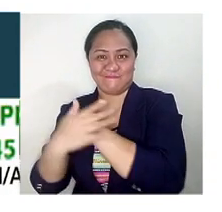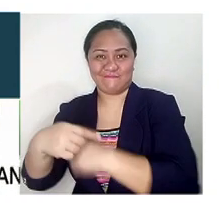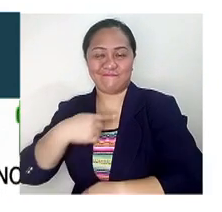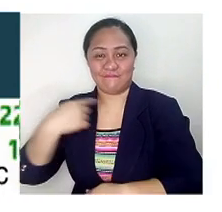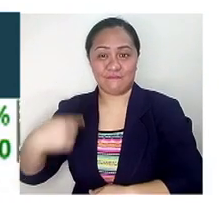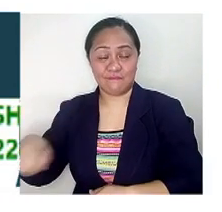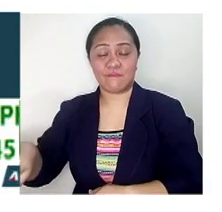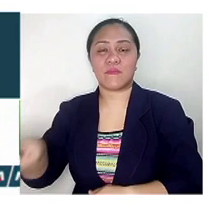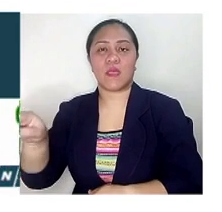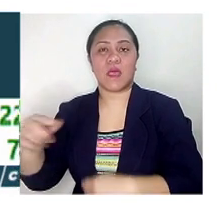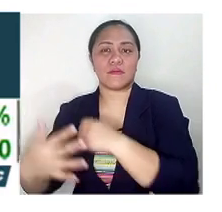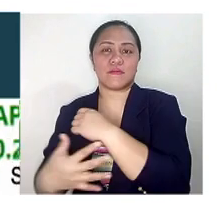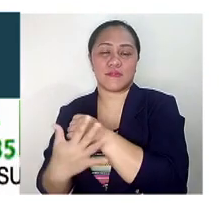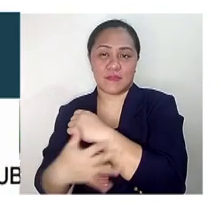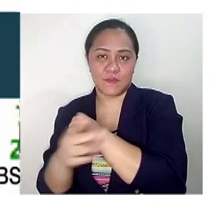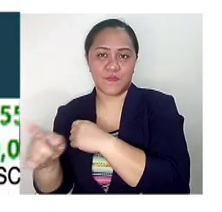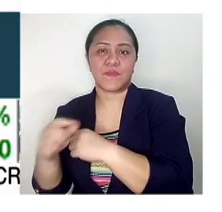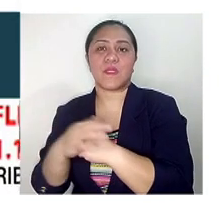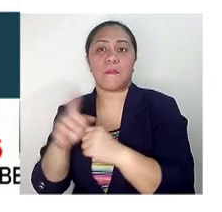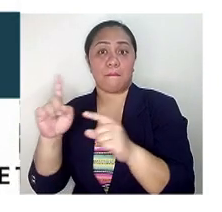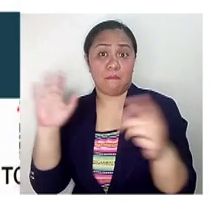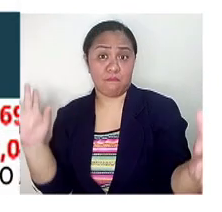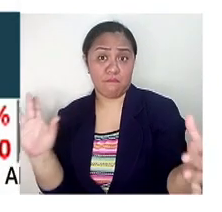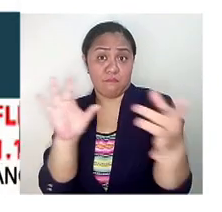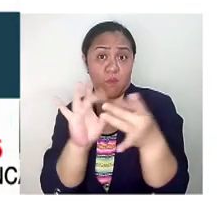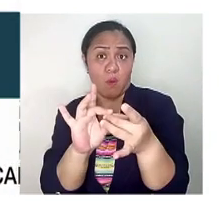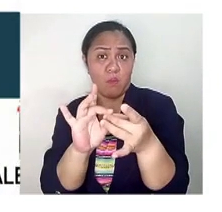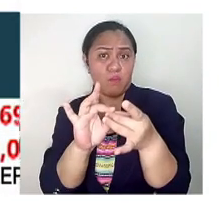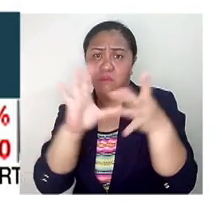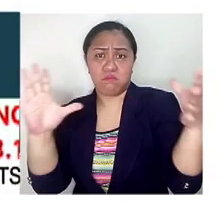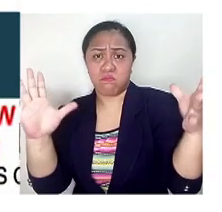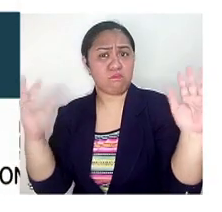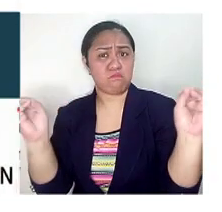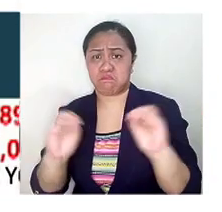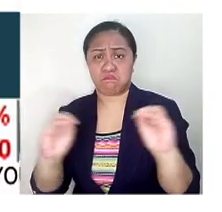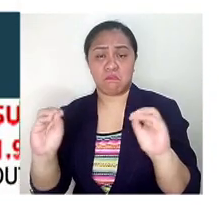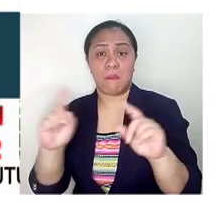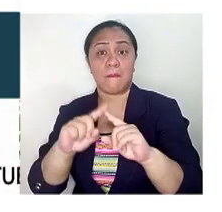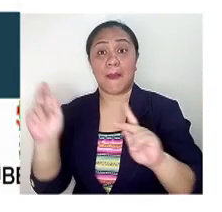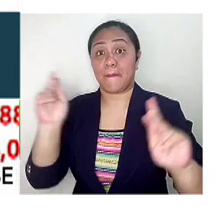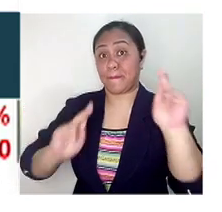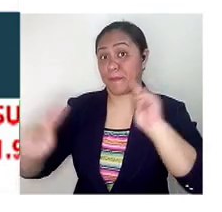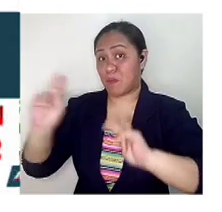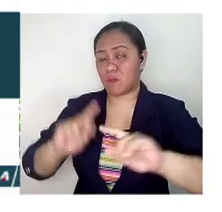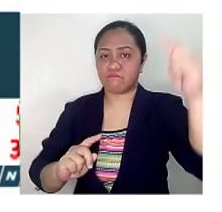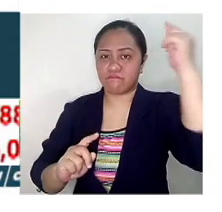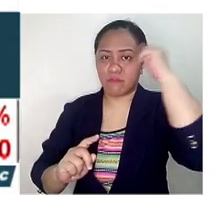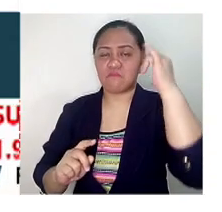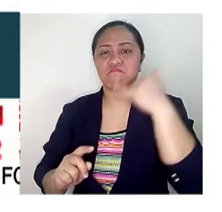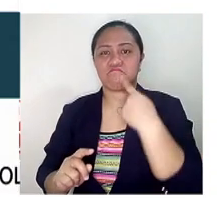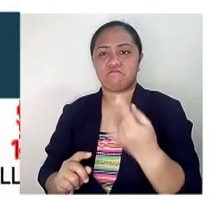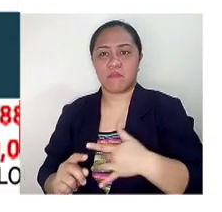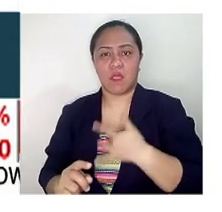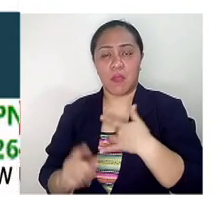is that this has no relationship to everything else. But I think for the ordinary person, it's clear that there is a link